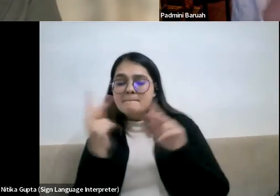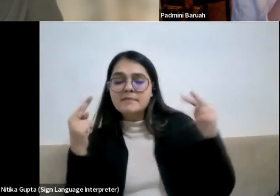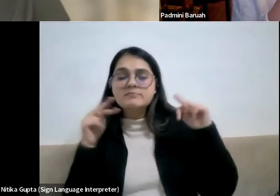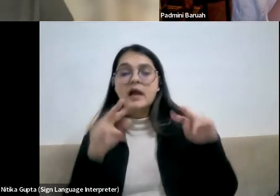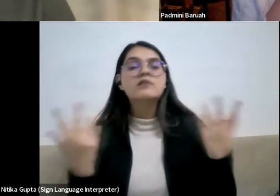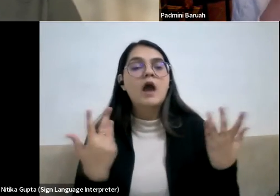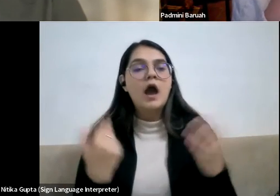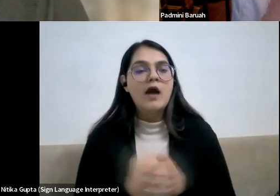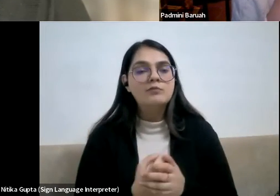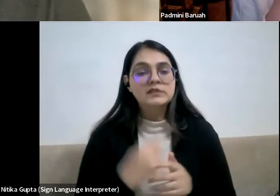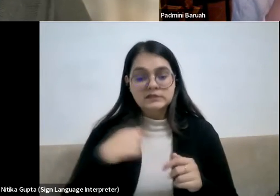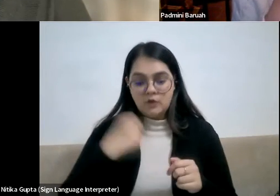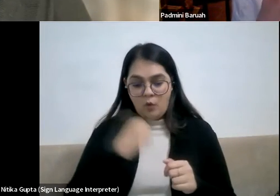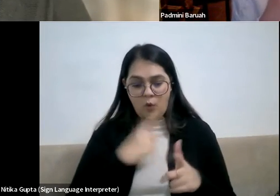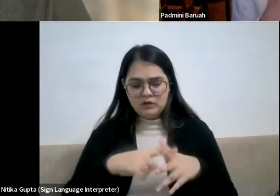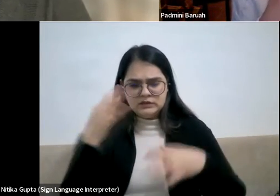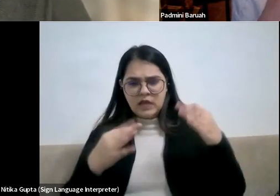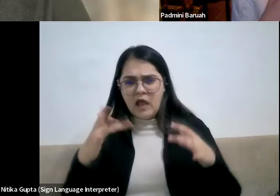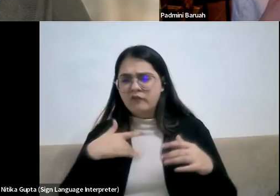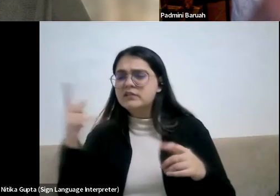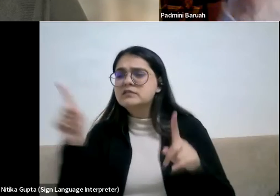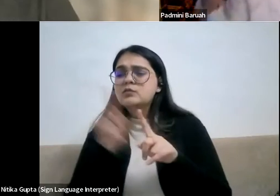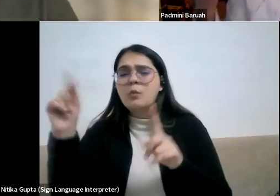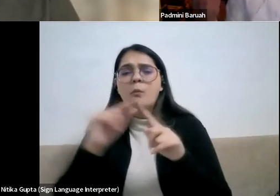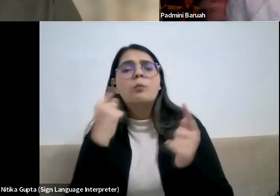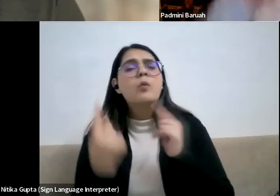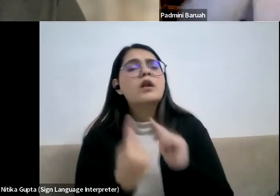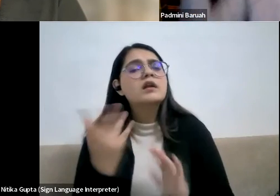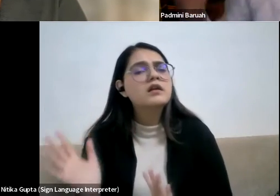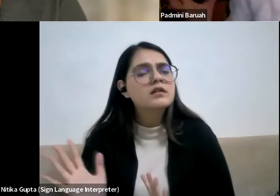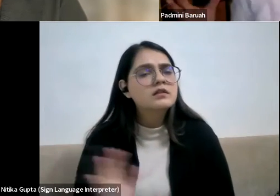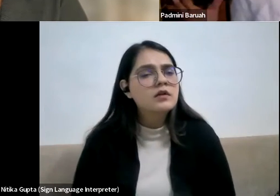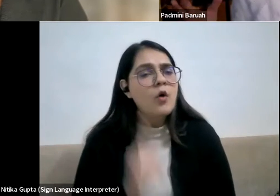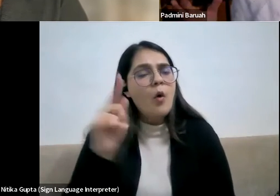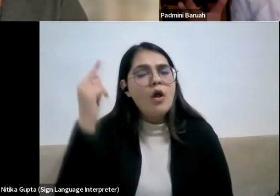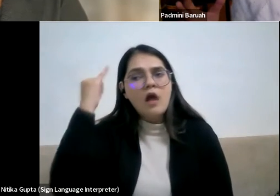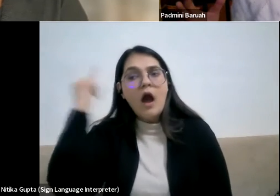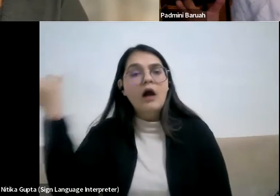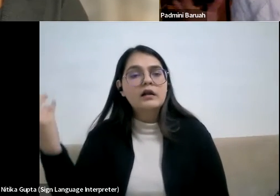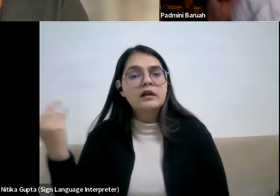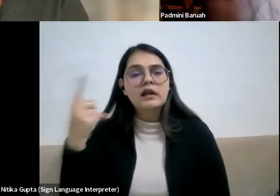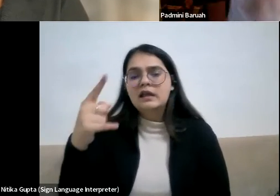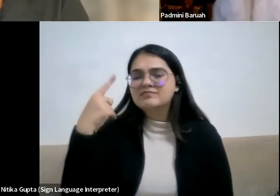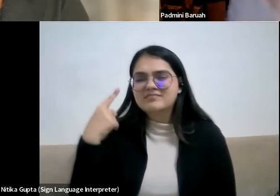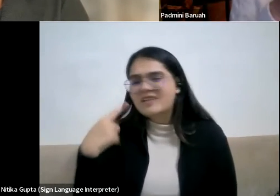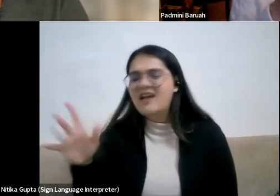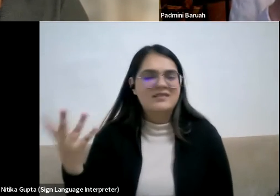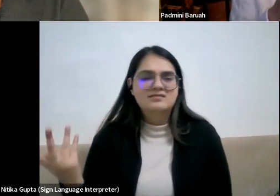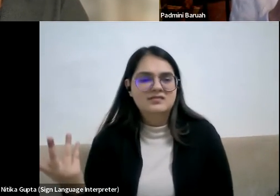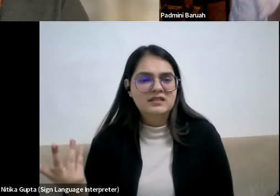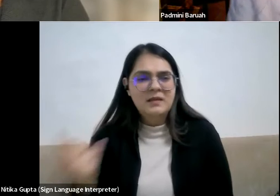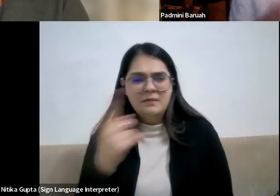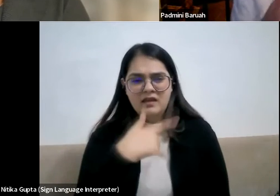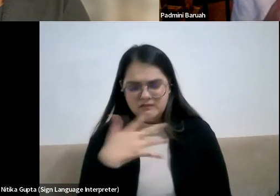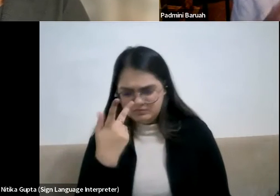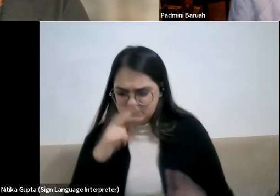judges acting as political figures in this, because you have this idea of objective judicial neutrality. So I was kind of trying to dive